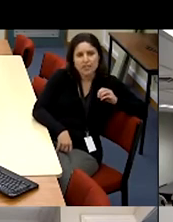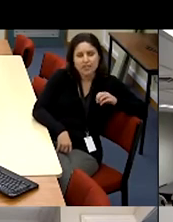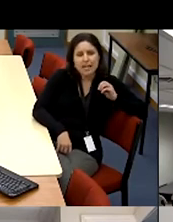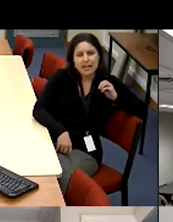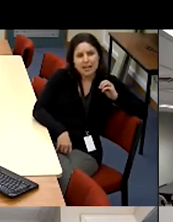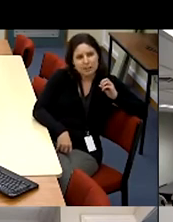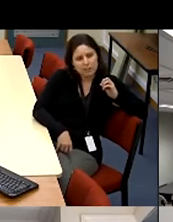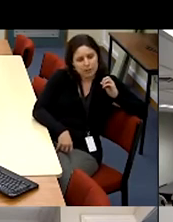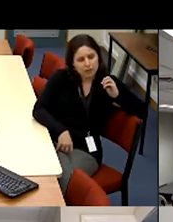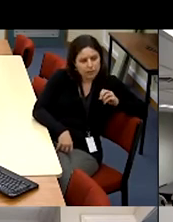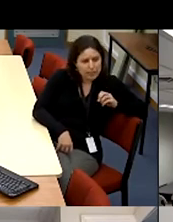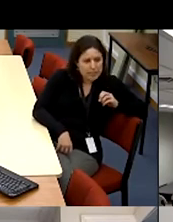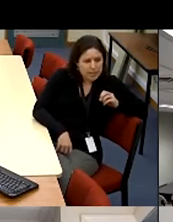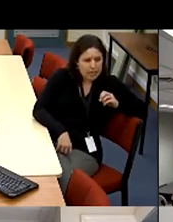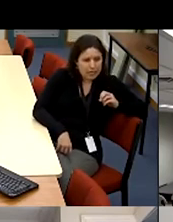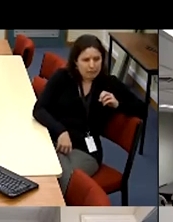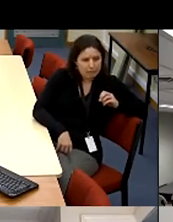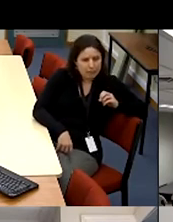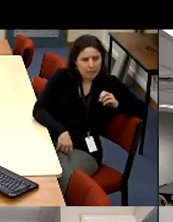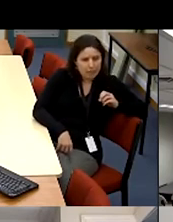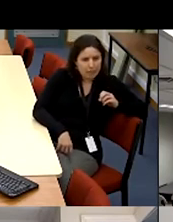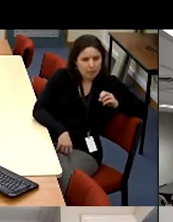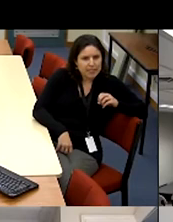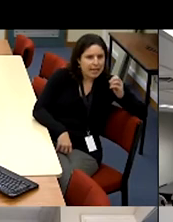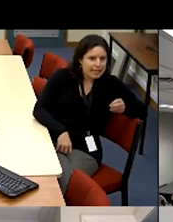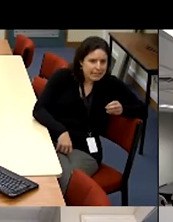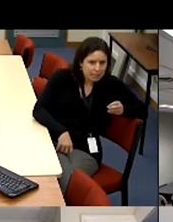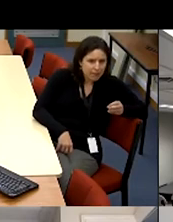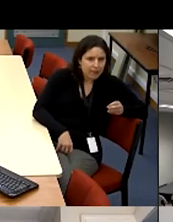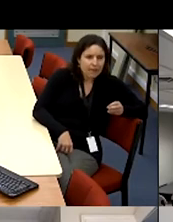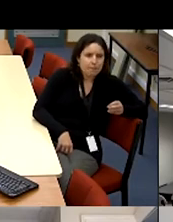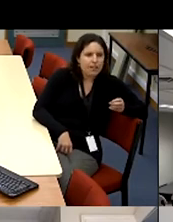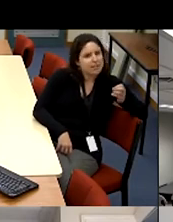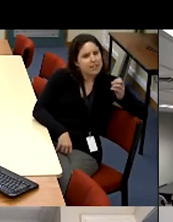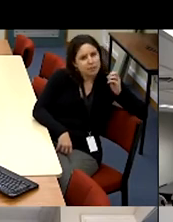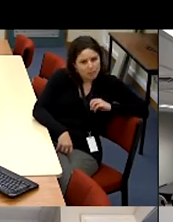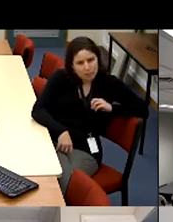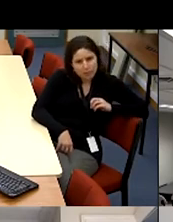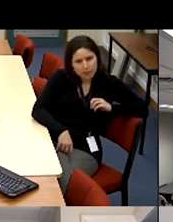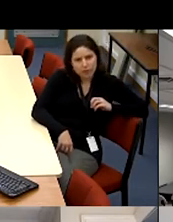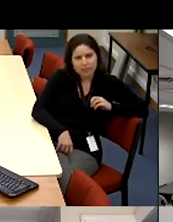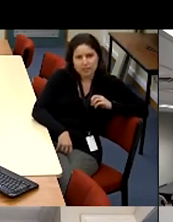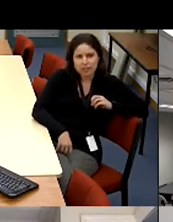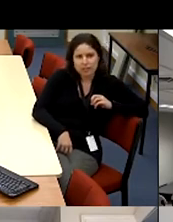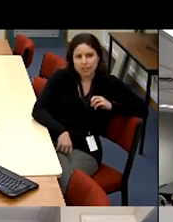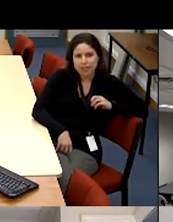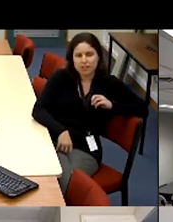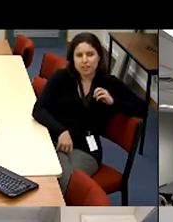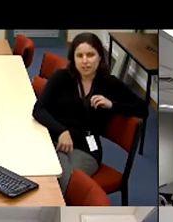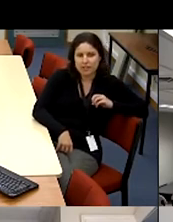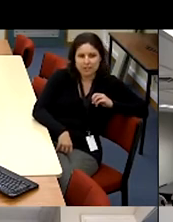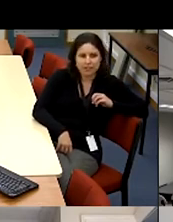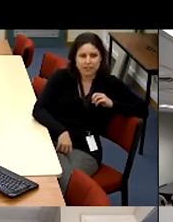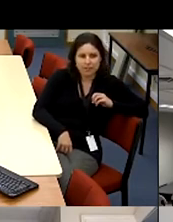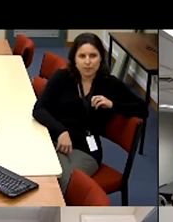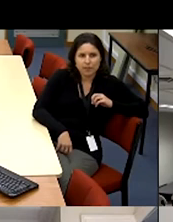institutionalized and how it's been used in order to gain something. But at the same time, people are trying to change the narrative